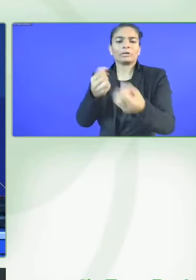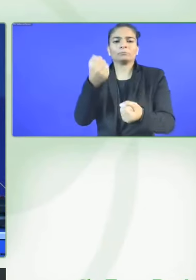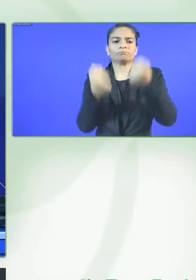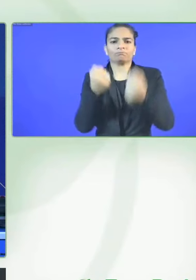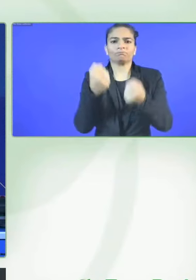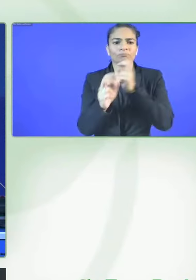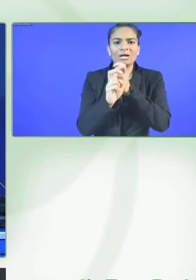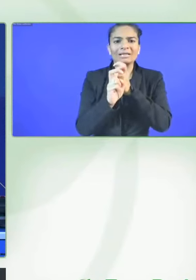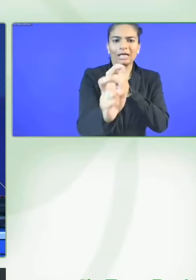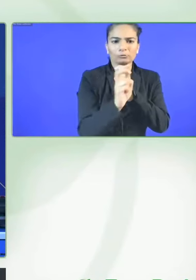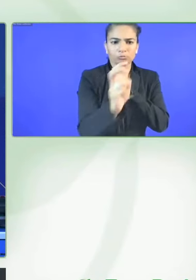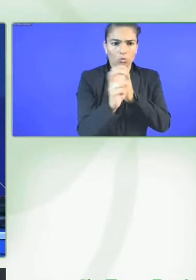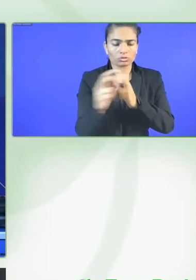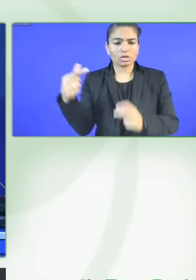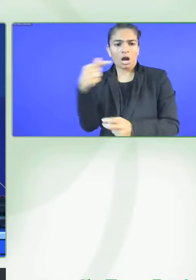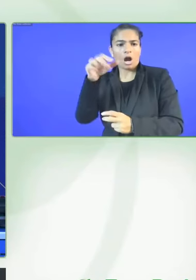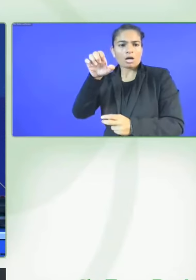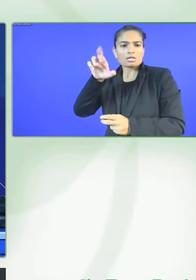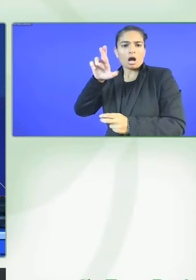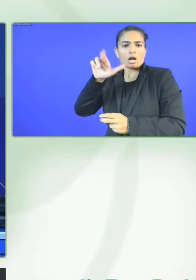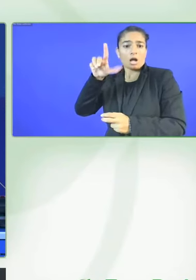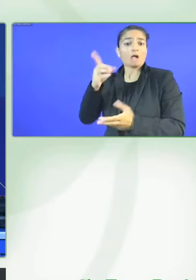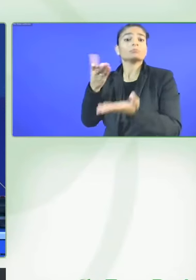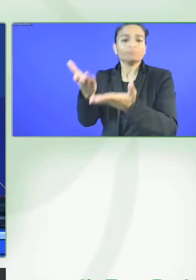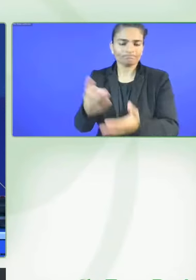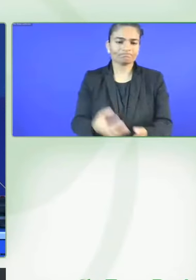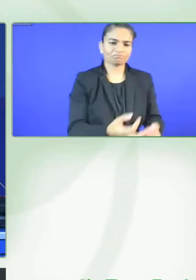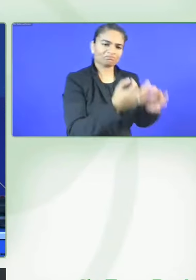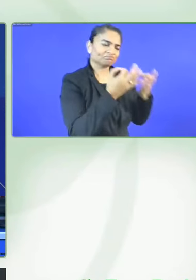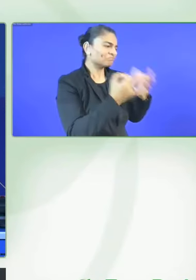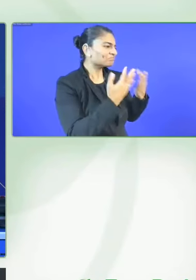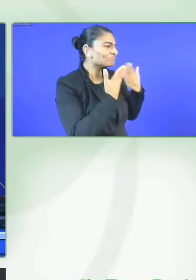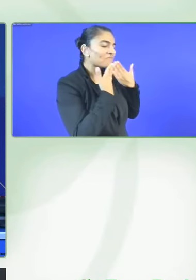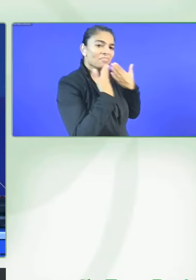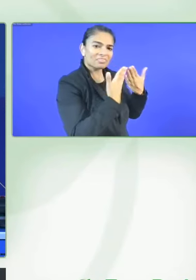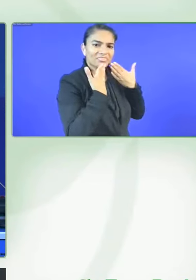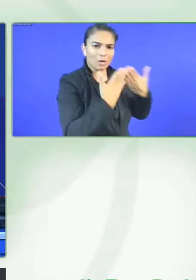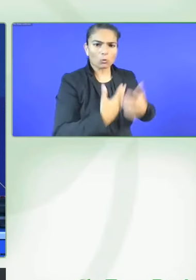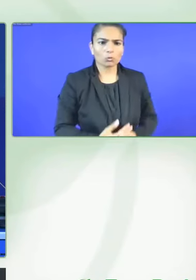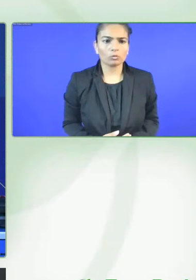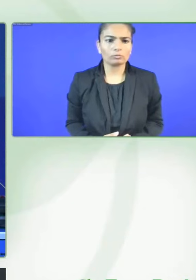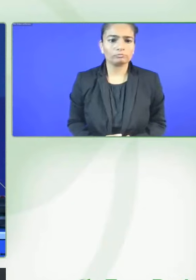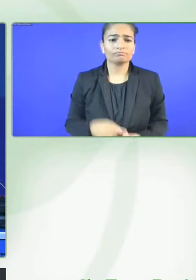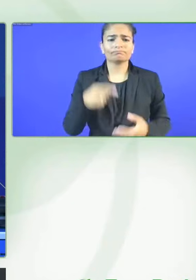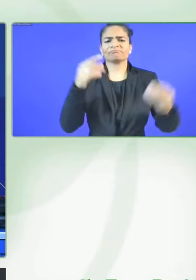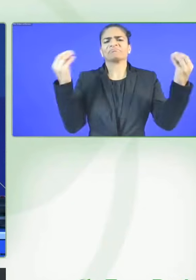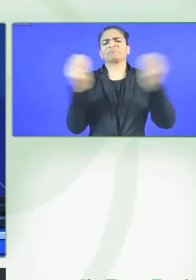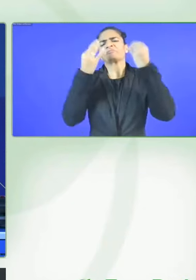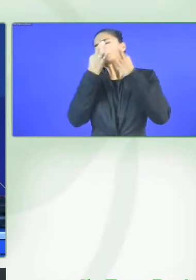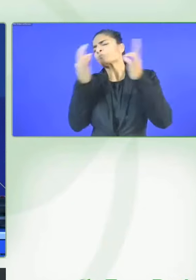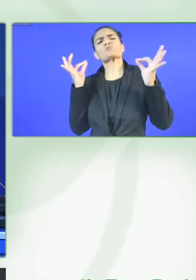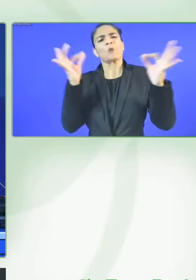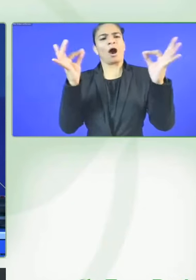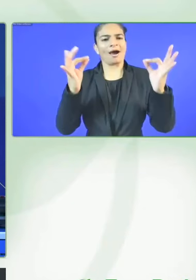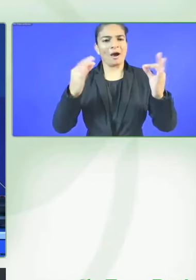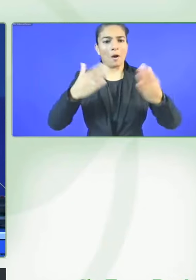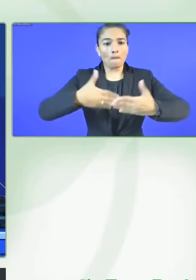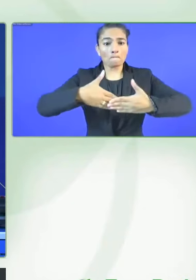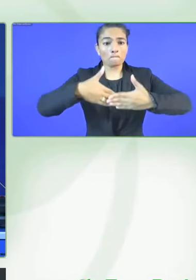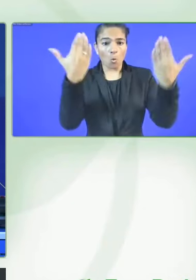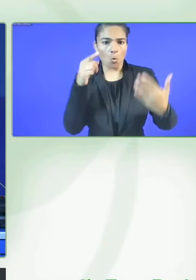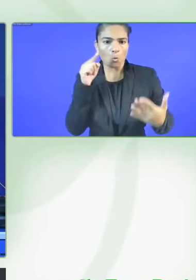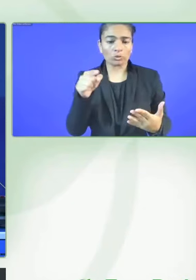colleagues. As everybody knows, transport is essential for us to even get here, be